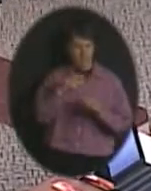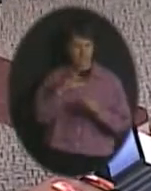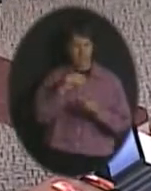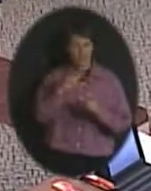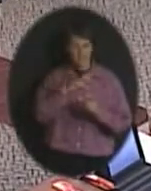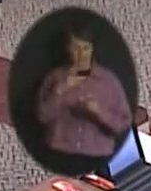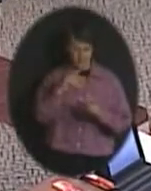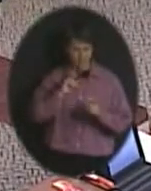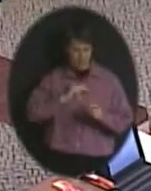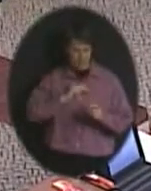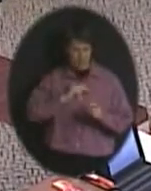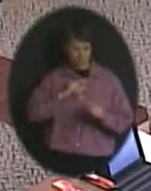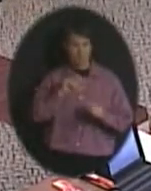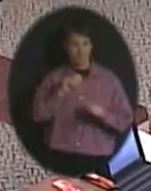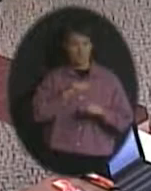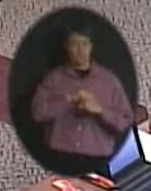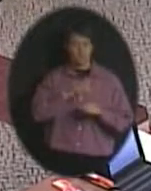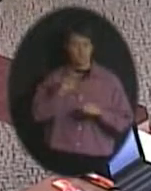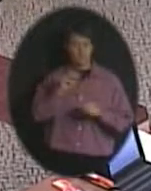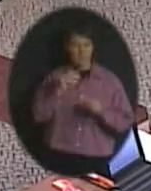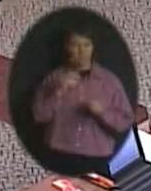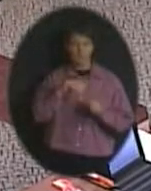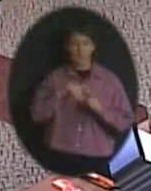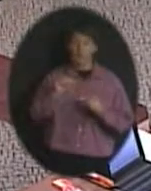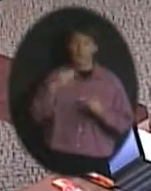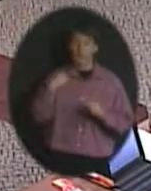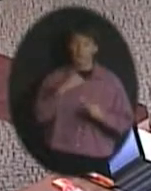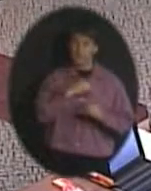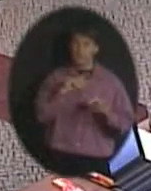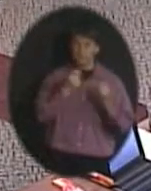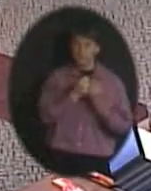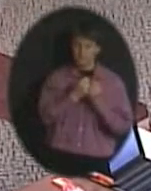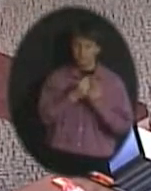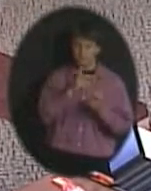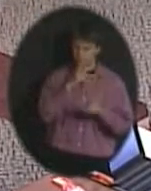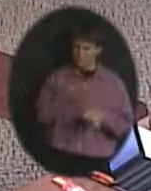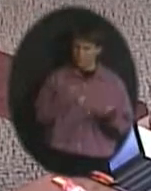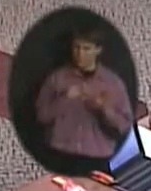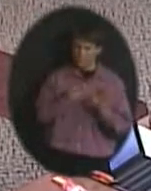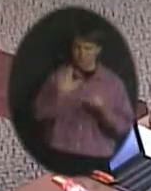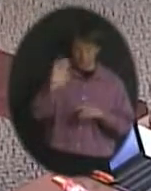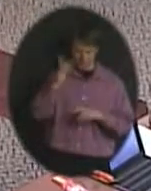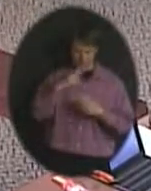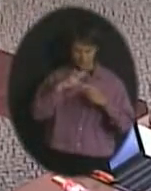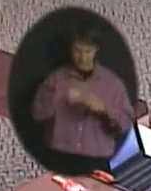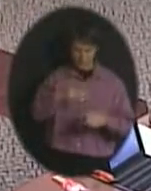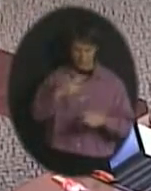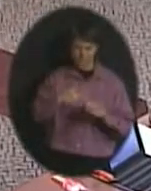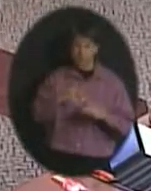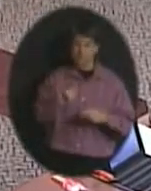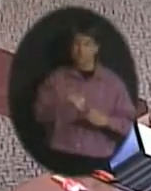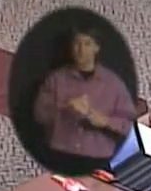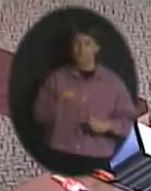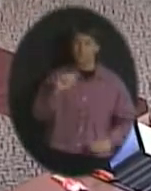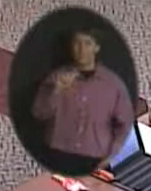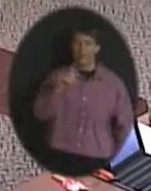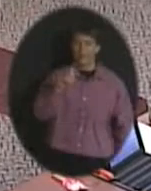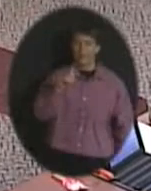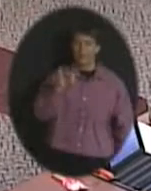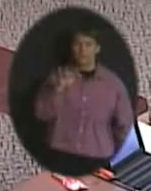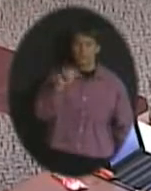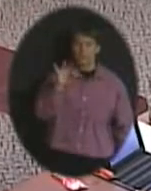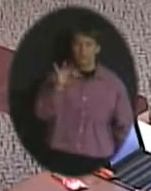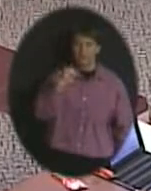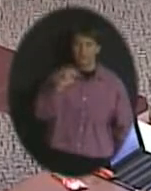sixth place medal in rocks and materials. Other members of the team, and incredibly important, so wave if I call your name as well, Alexandria